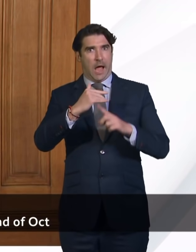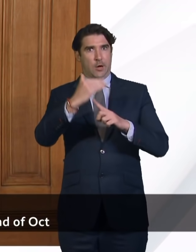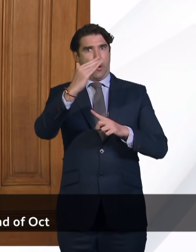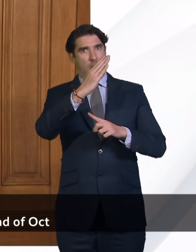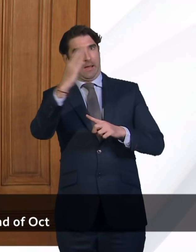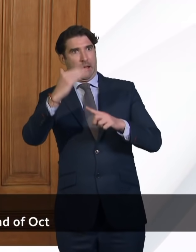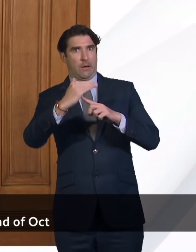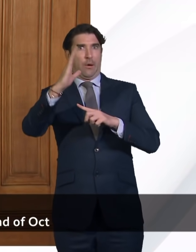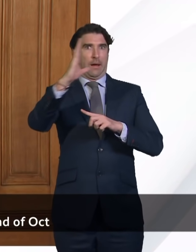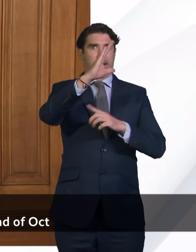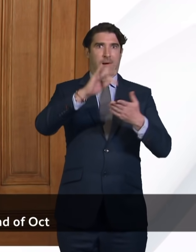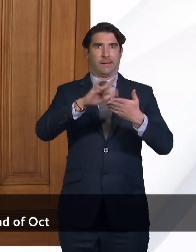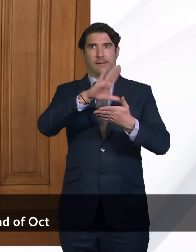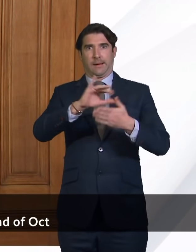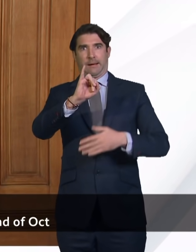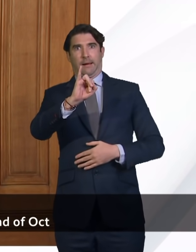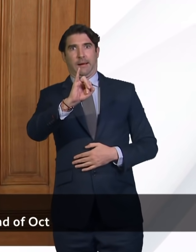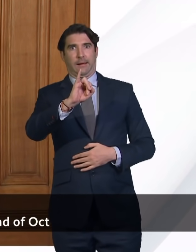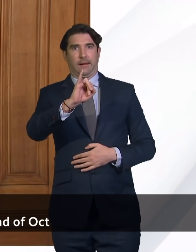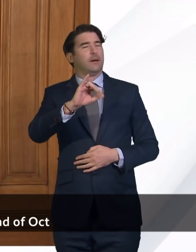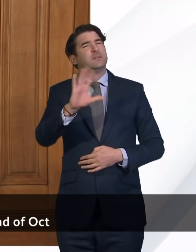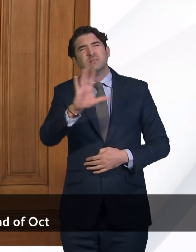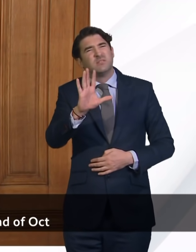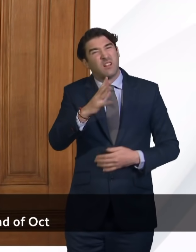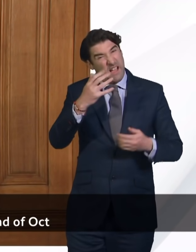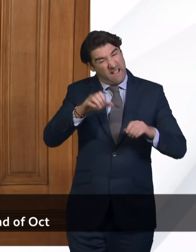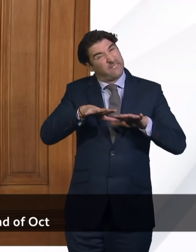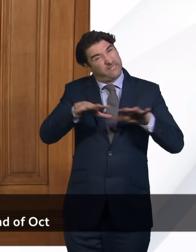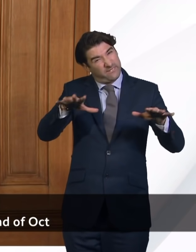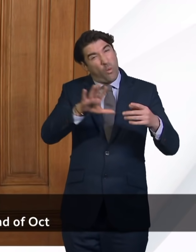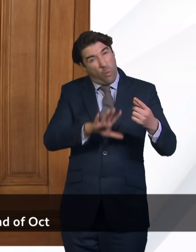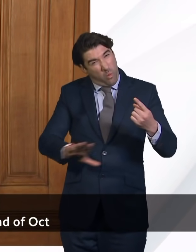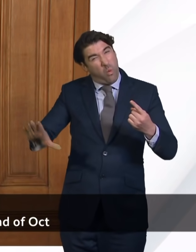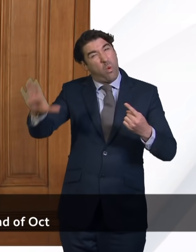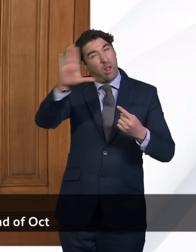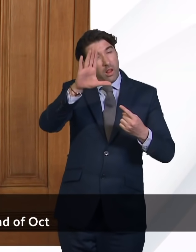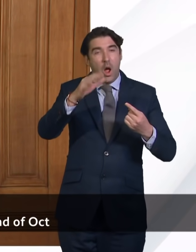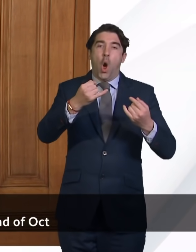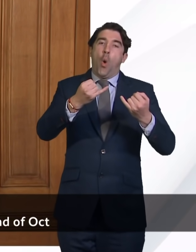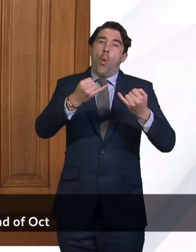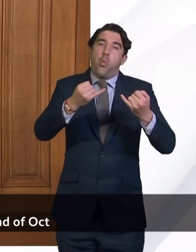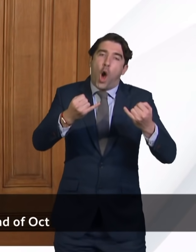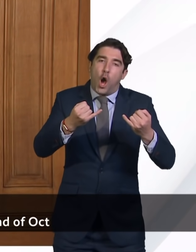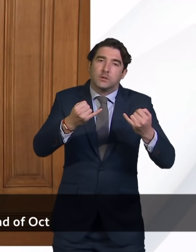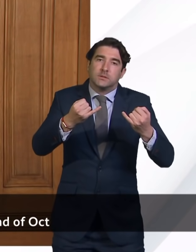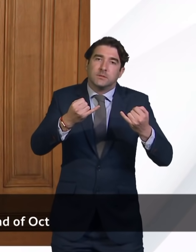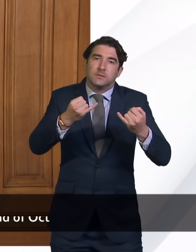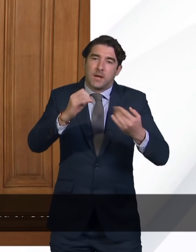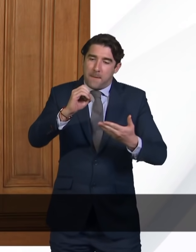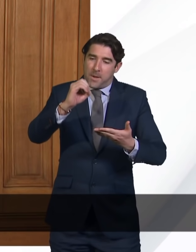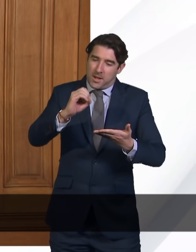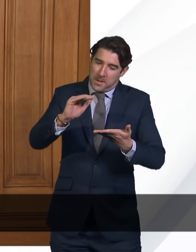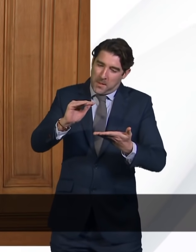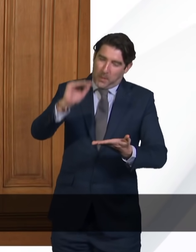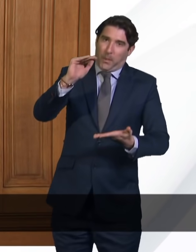is evidence of spread everywhere, and we need to be mindful of that, and everyone needs to take precautions across the country. Your